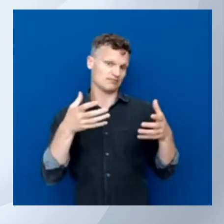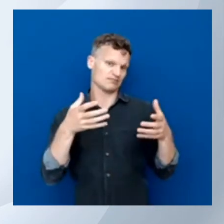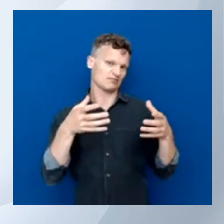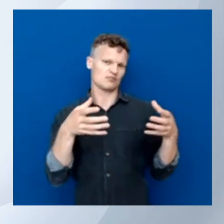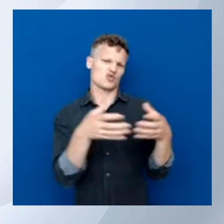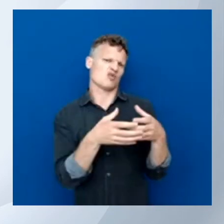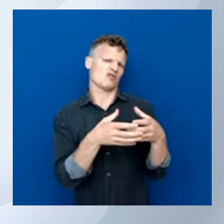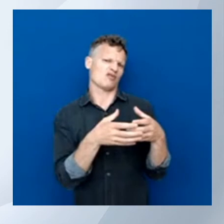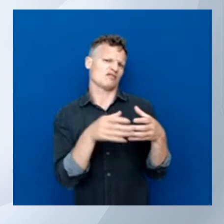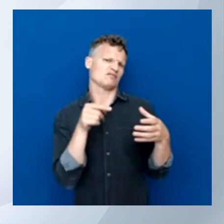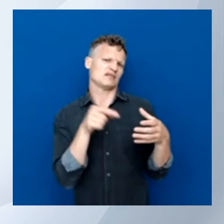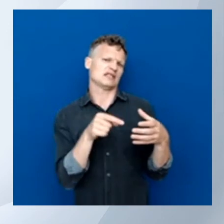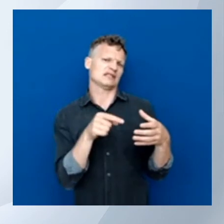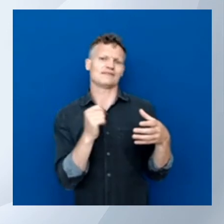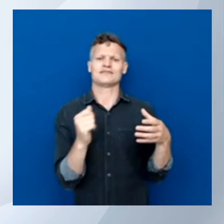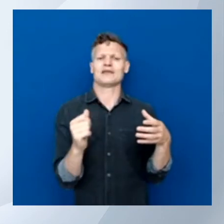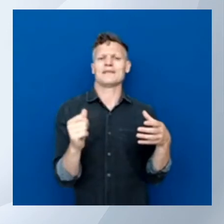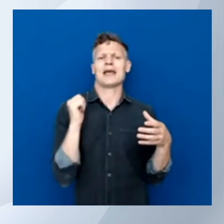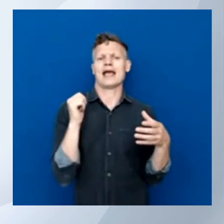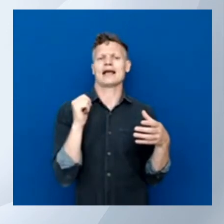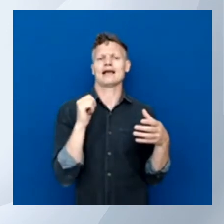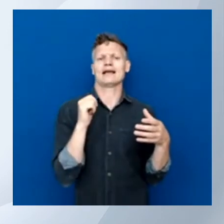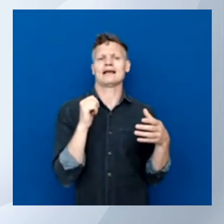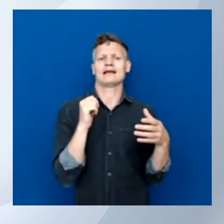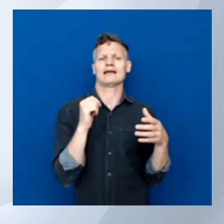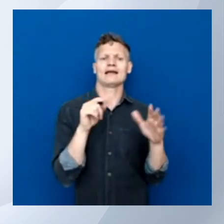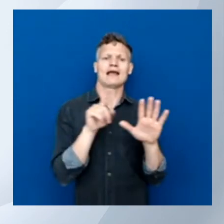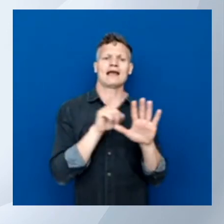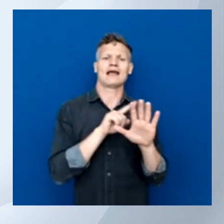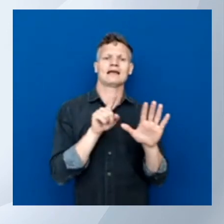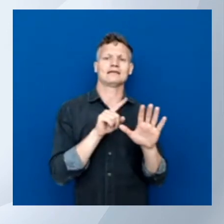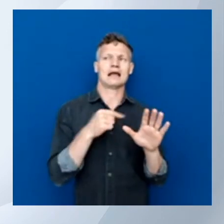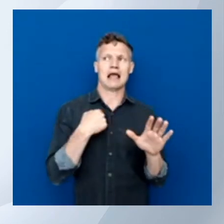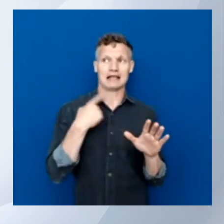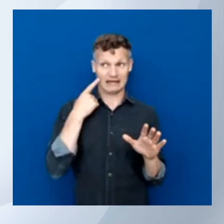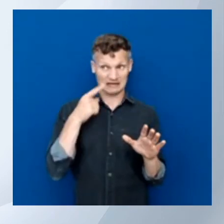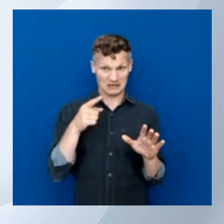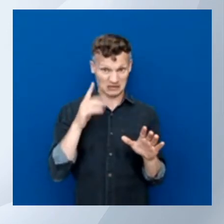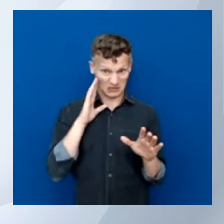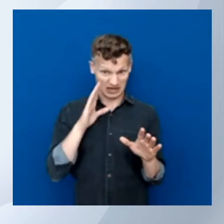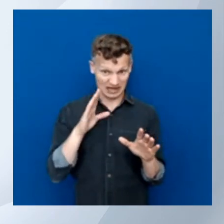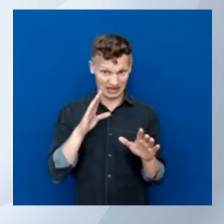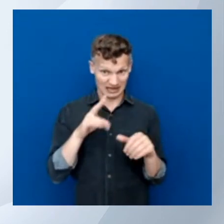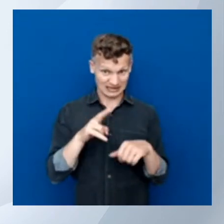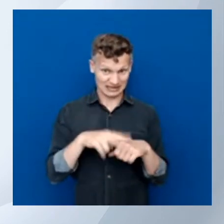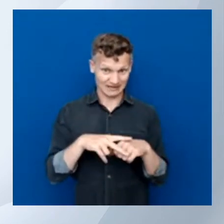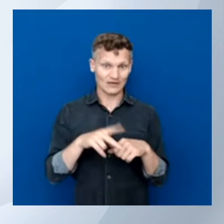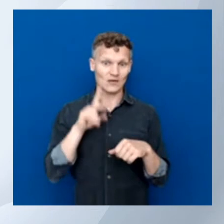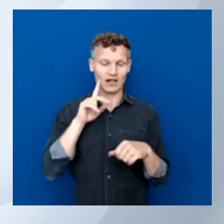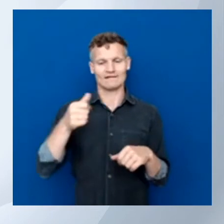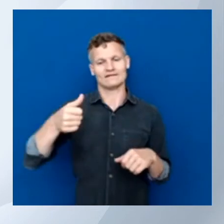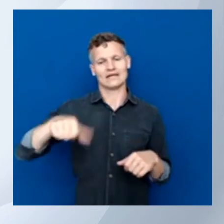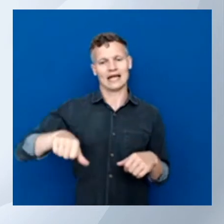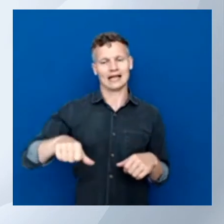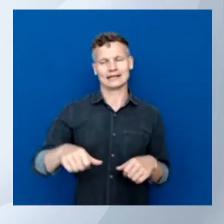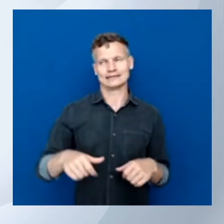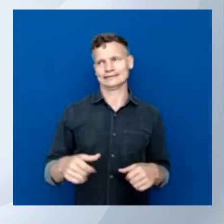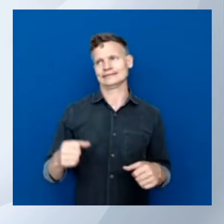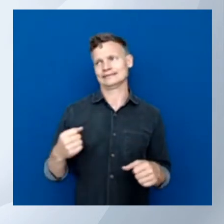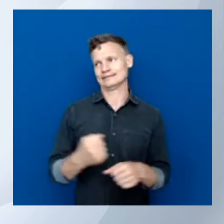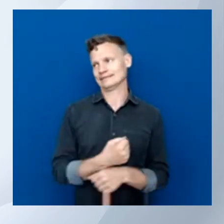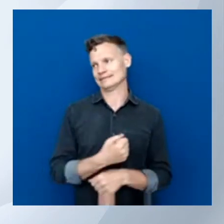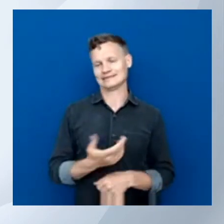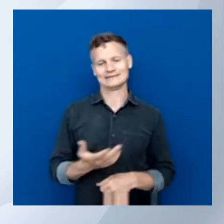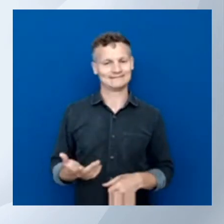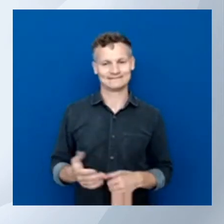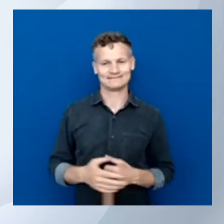that I've configured. I wonder if this is going to save now, or is it going to fail? It's going to fail. Okay. What would happen? You